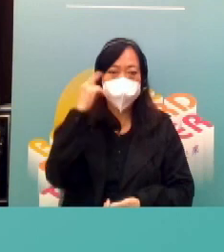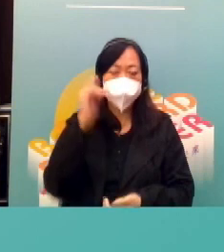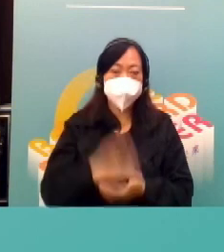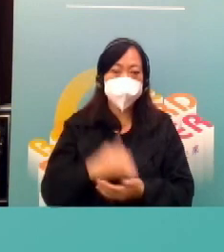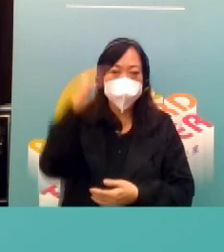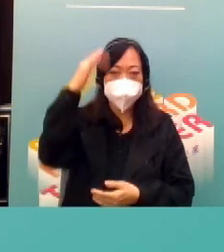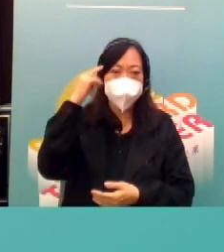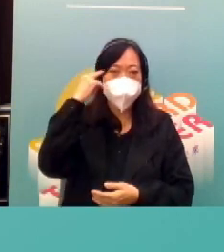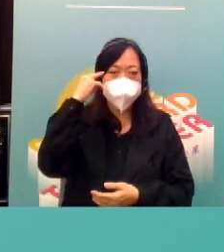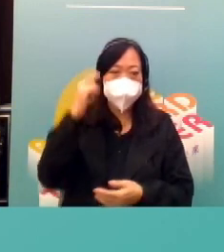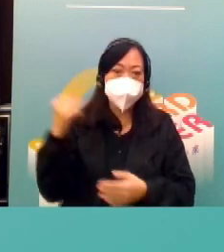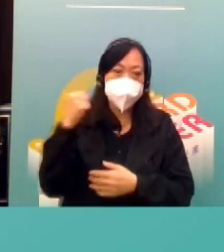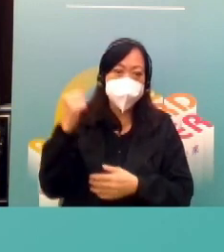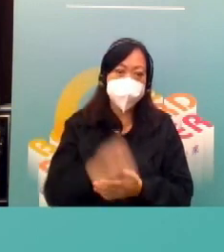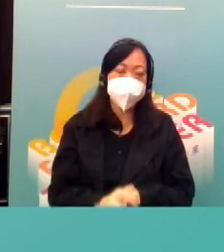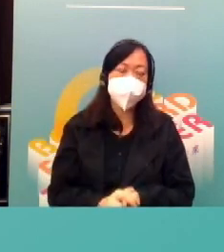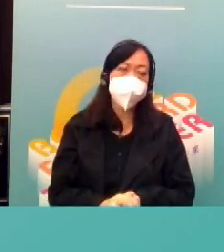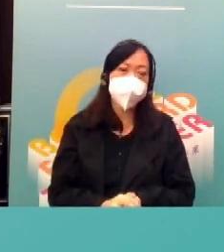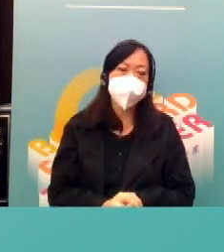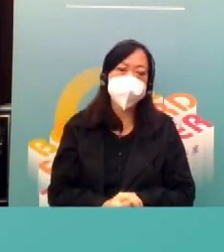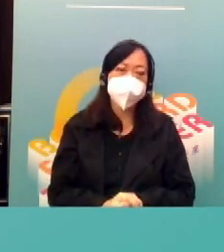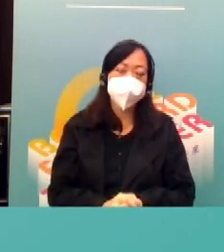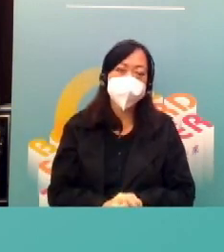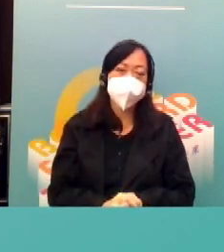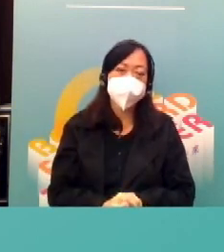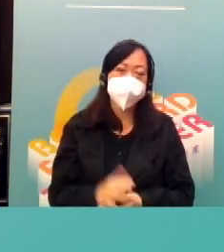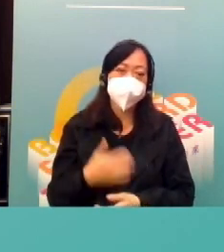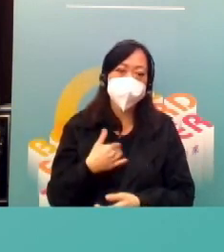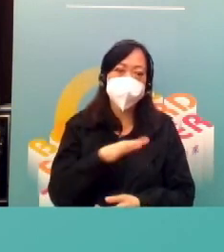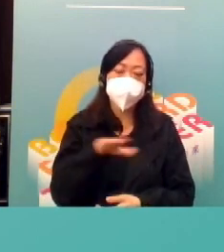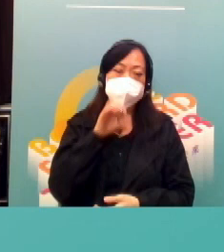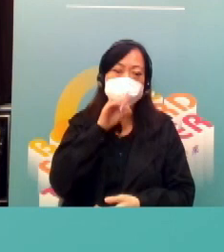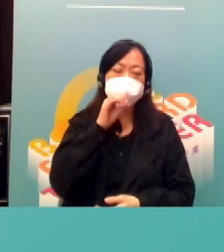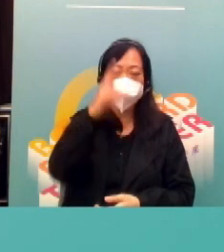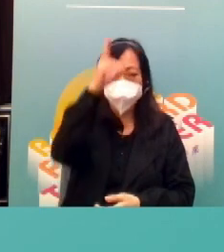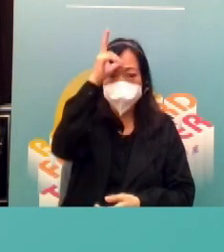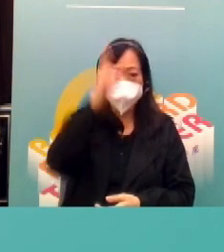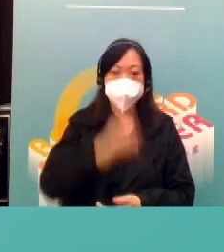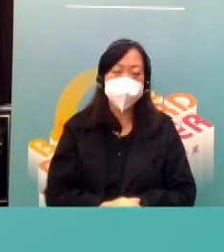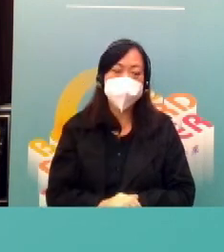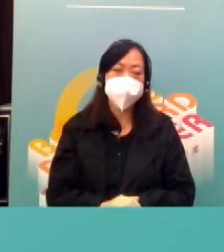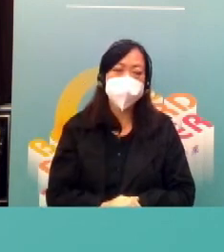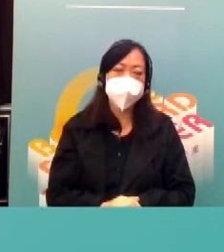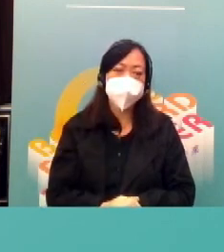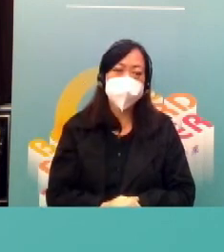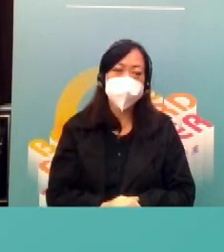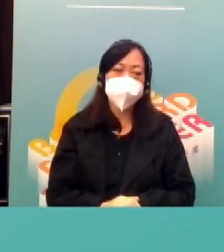we were asked questions from governments around what does an AI governance framework look like? And I was like, I don't